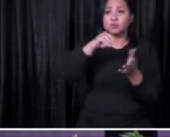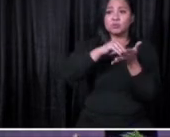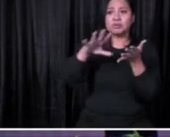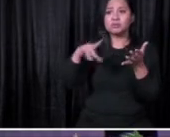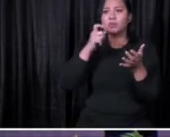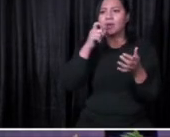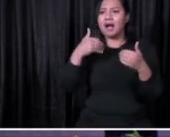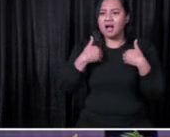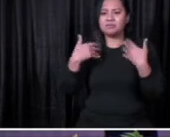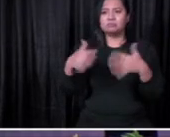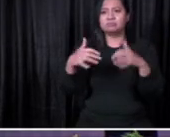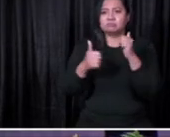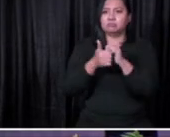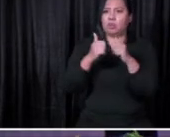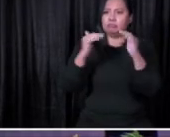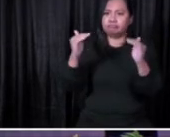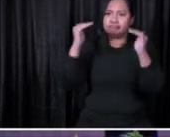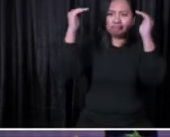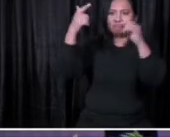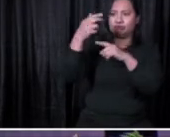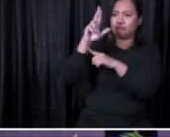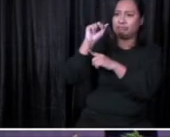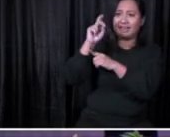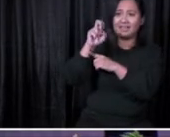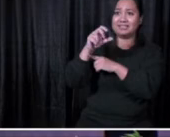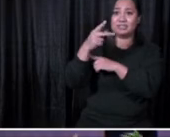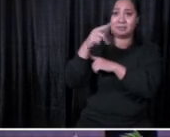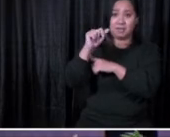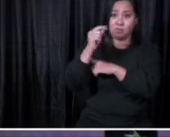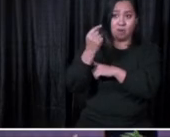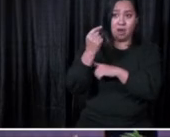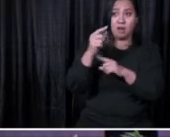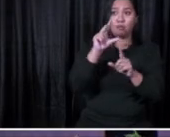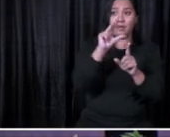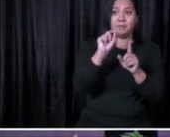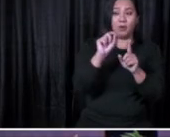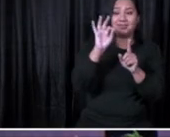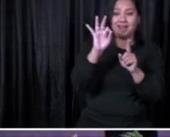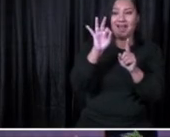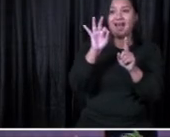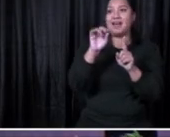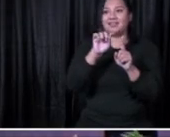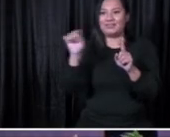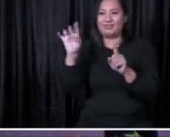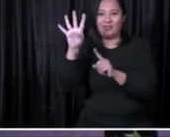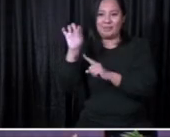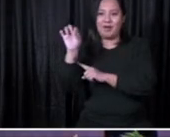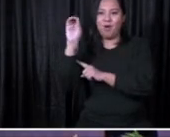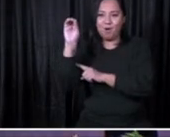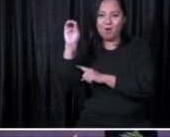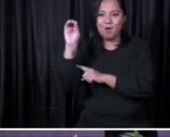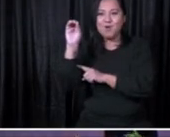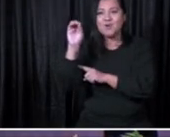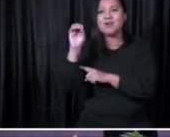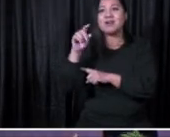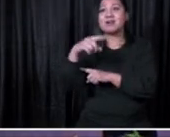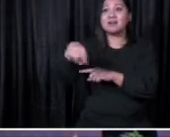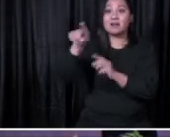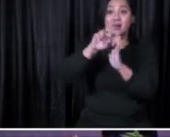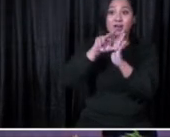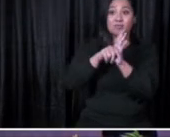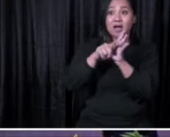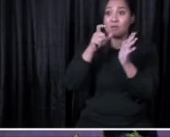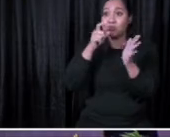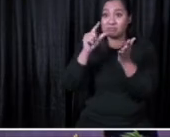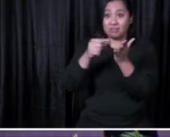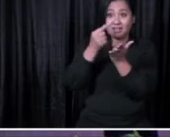point average between 3.9 and 4.0. Will the undergraduates graduating summa cum